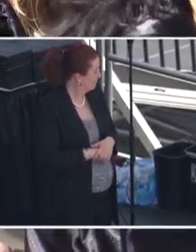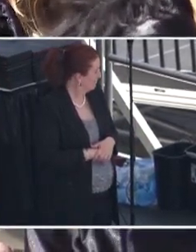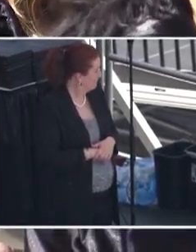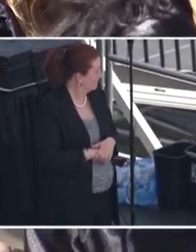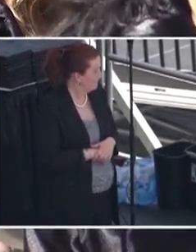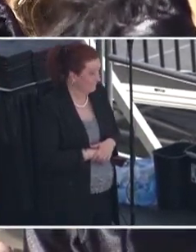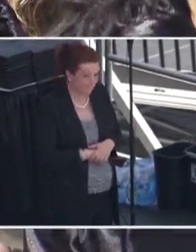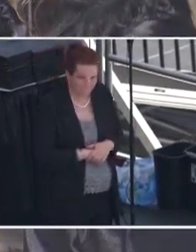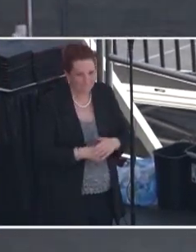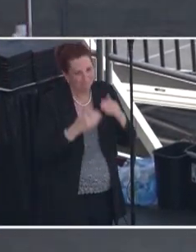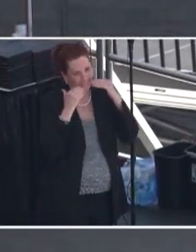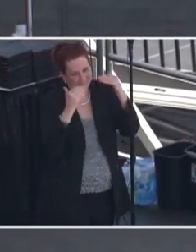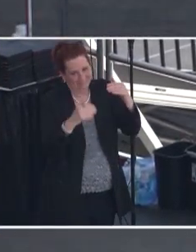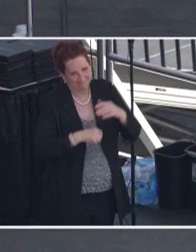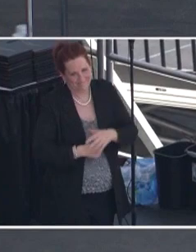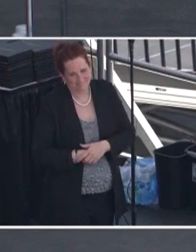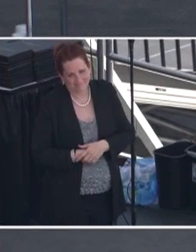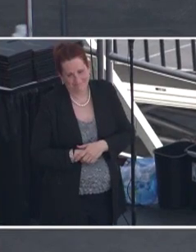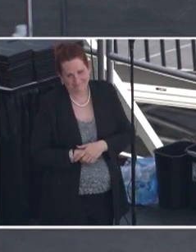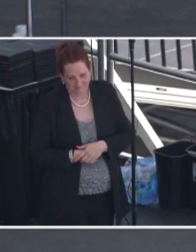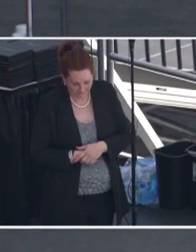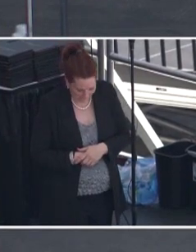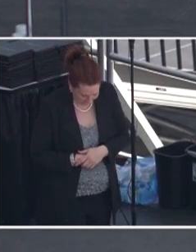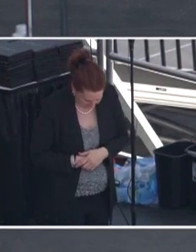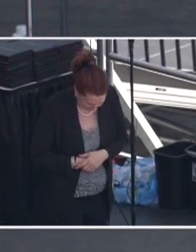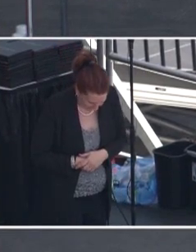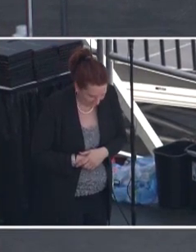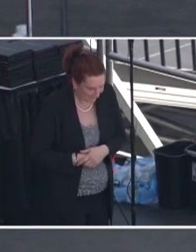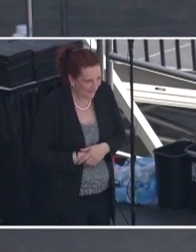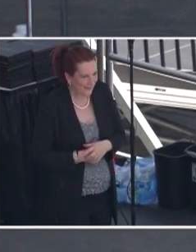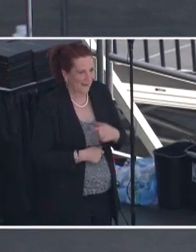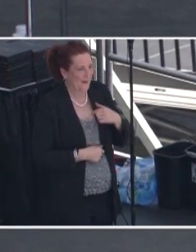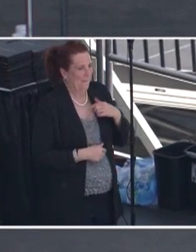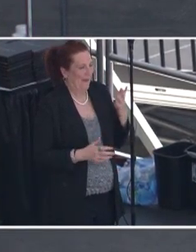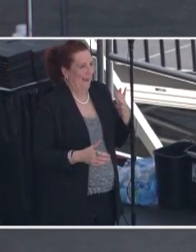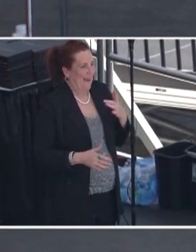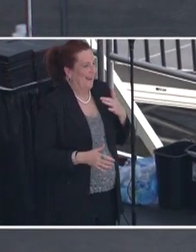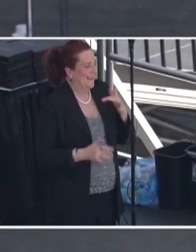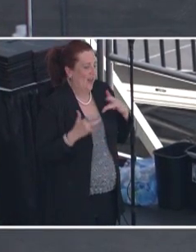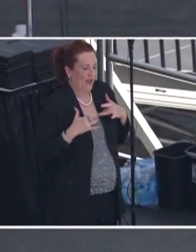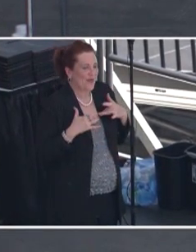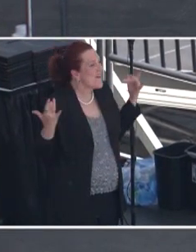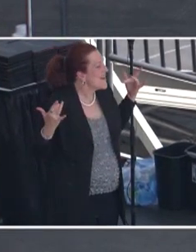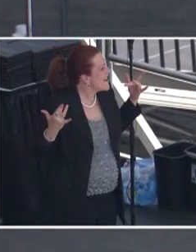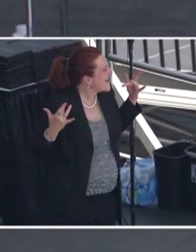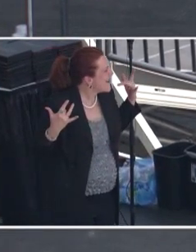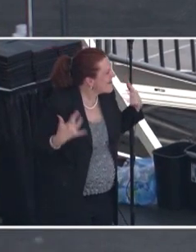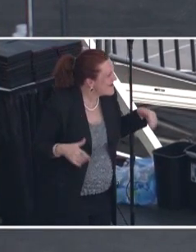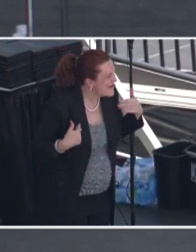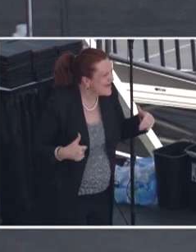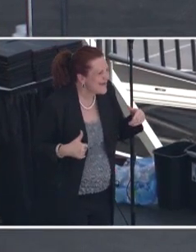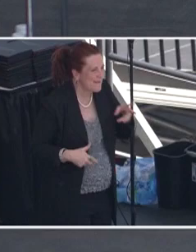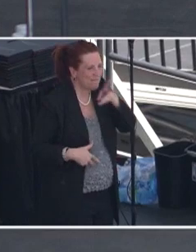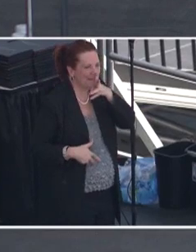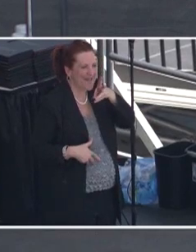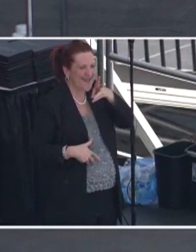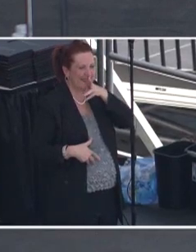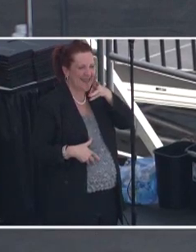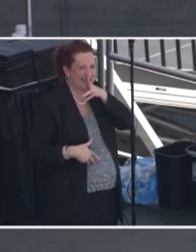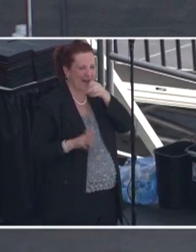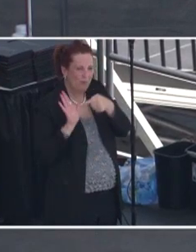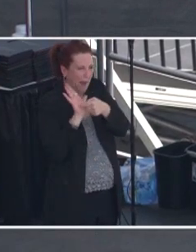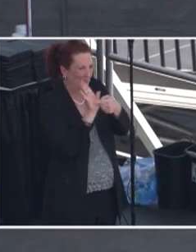Thank you. It is a thrill to represent the class of 2017 at